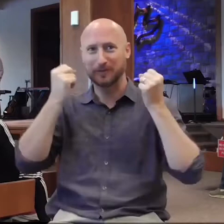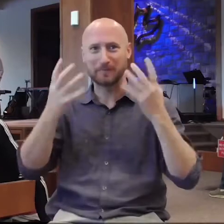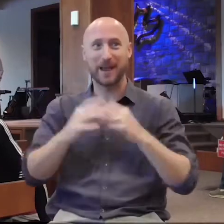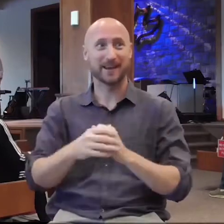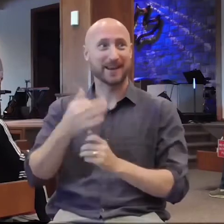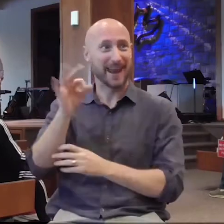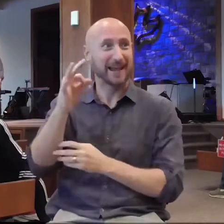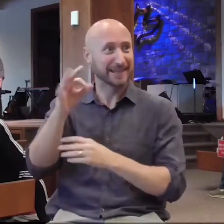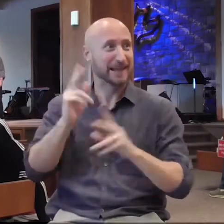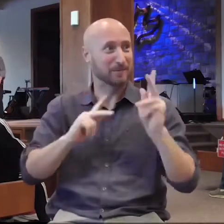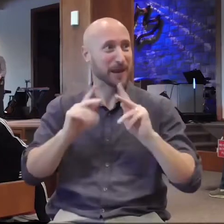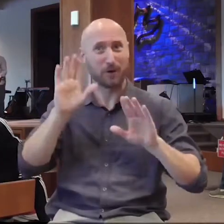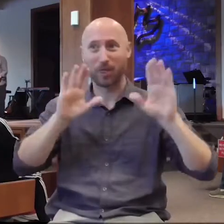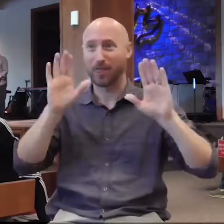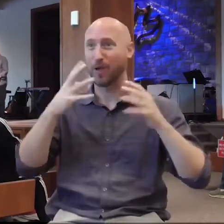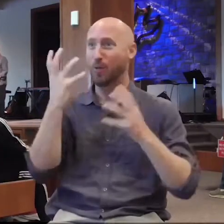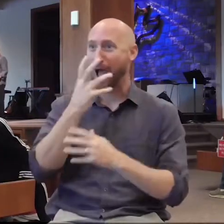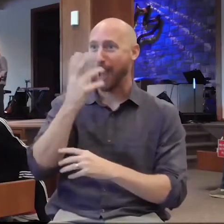19.